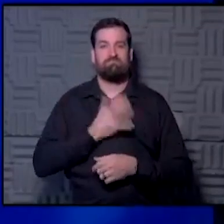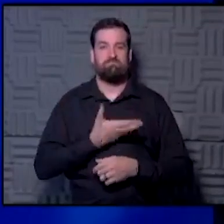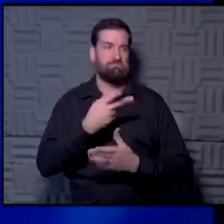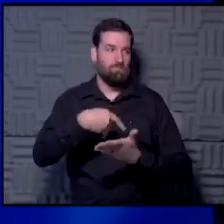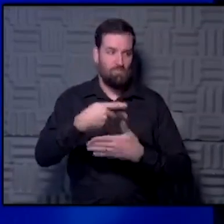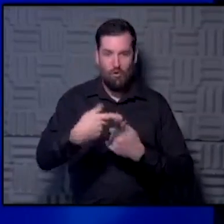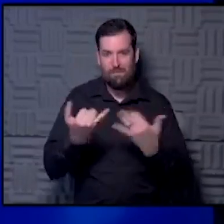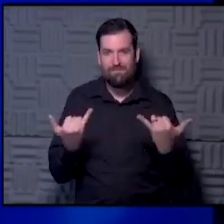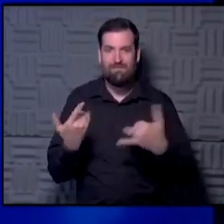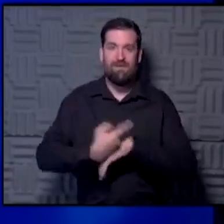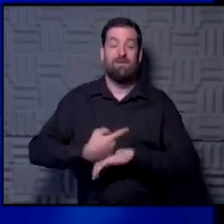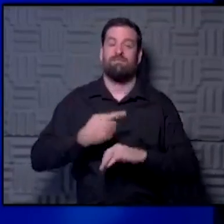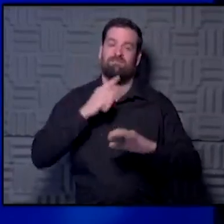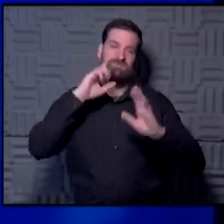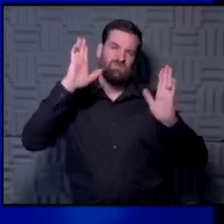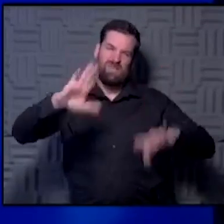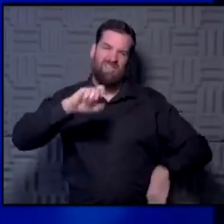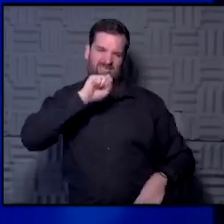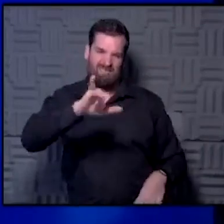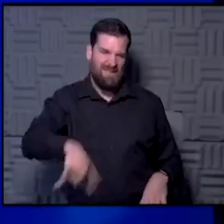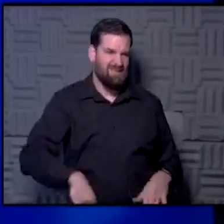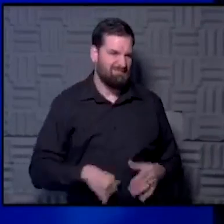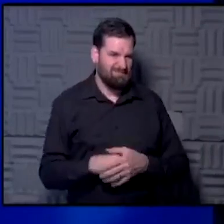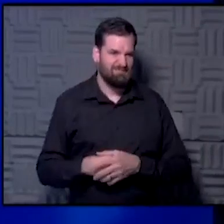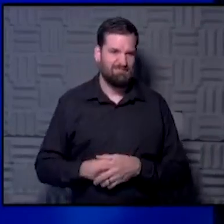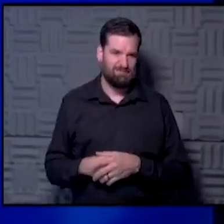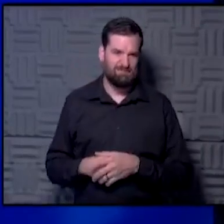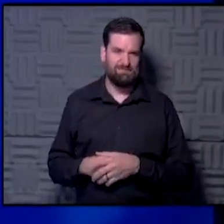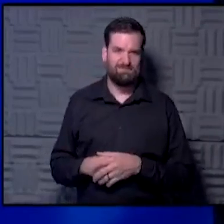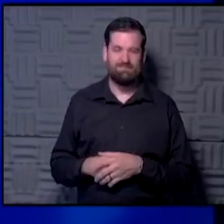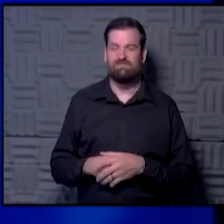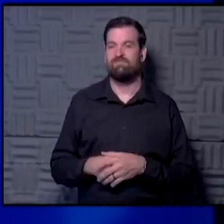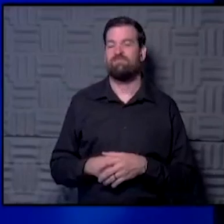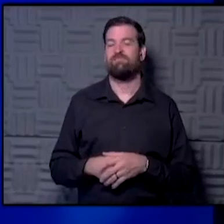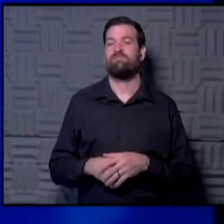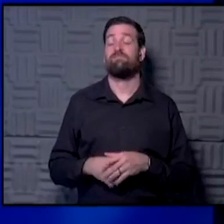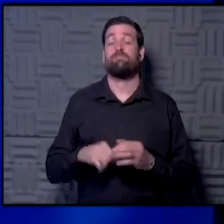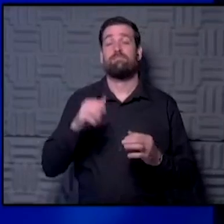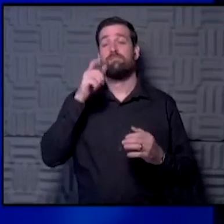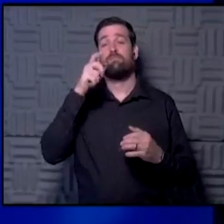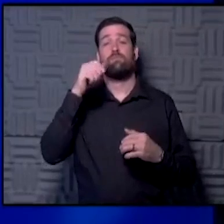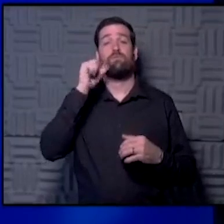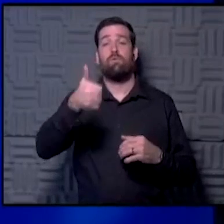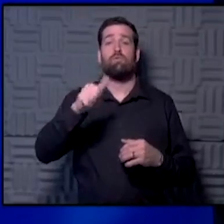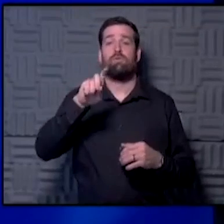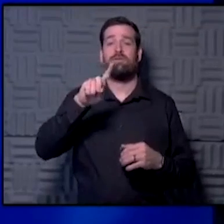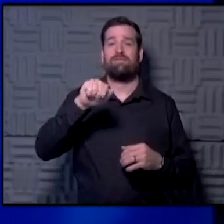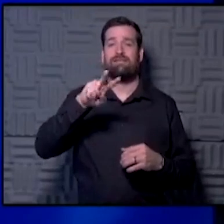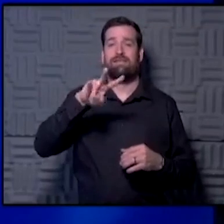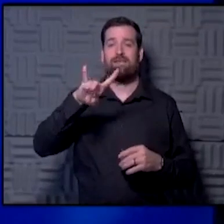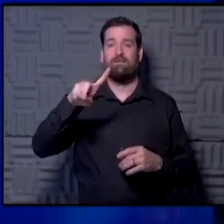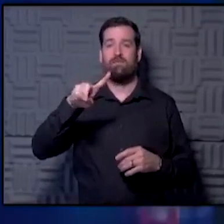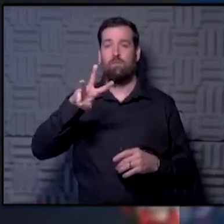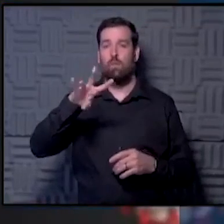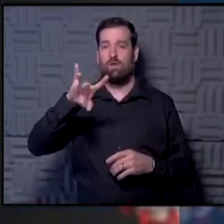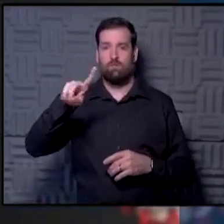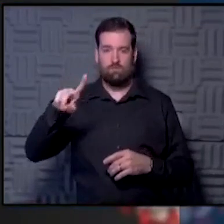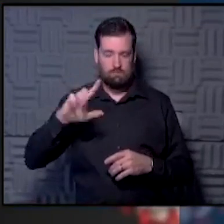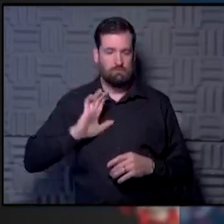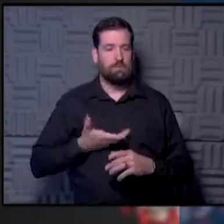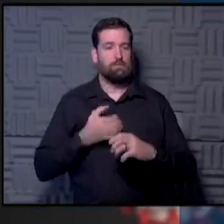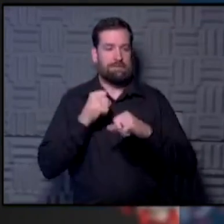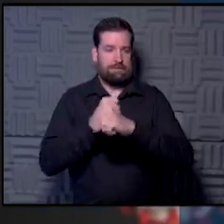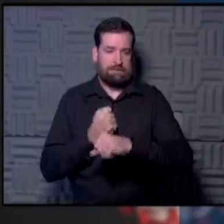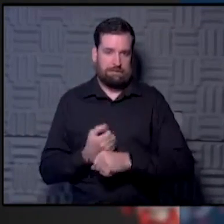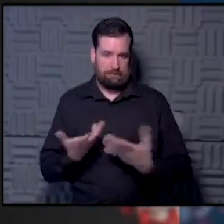are great masks. I love that. Absolutely. We are going to be joined tomorrow by David Wild to go through our statistics